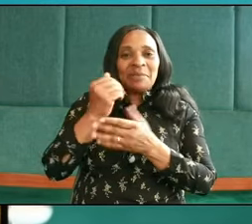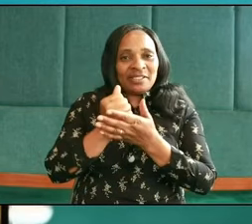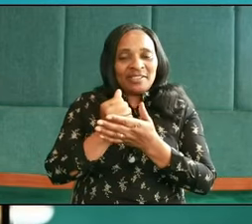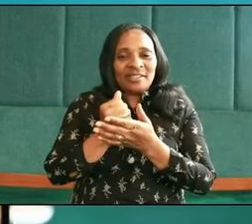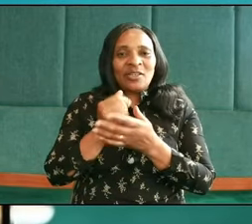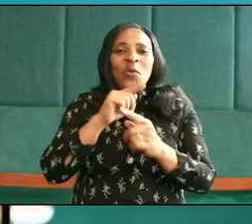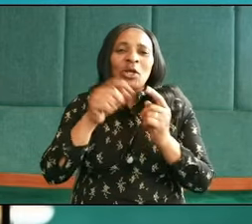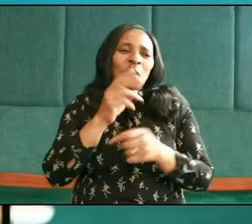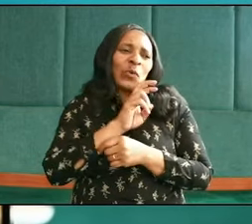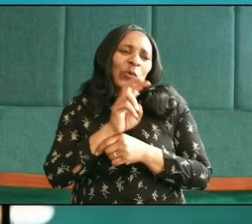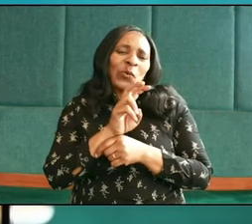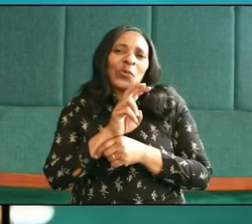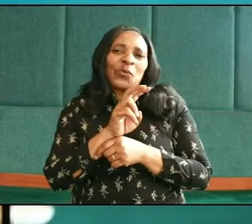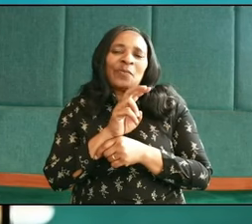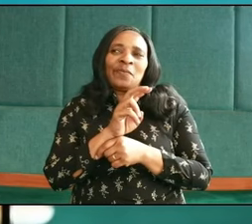at